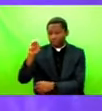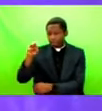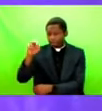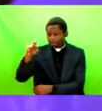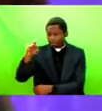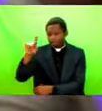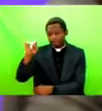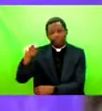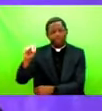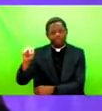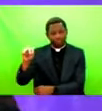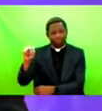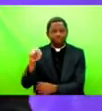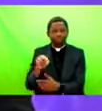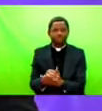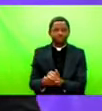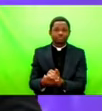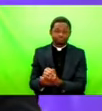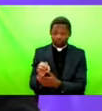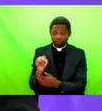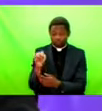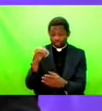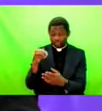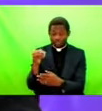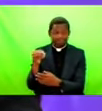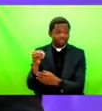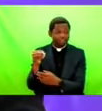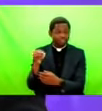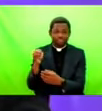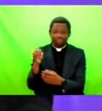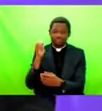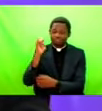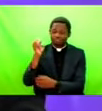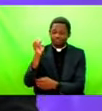our dear Apostle Dr. Amos Jimmy Makin.